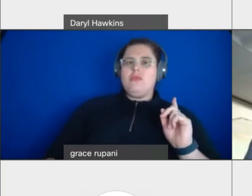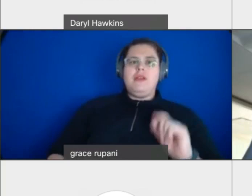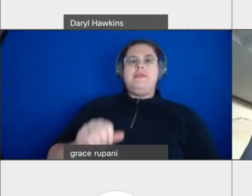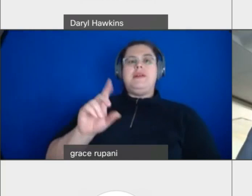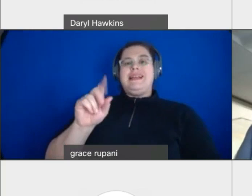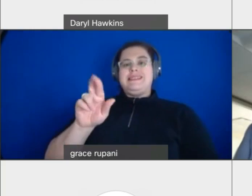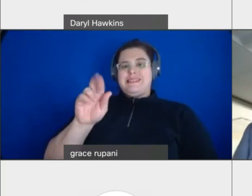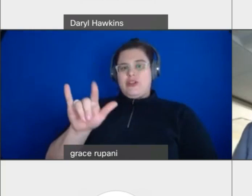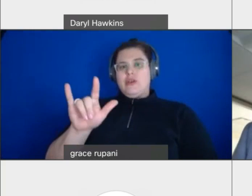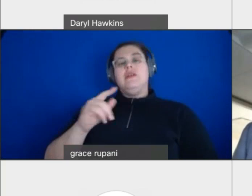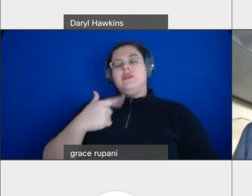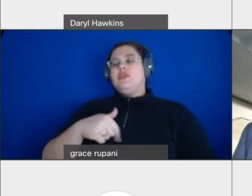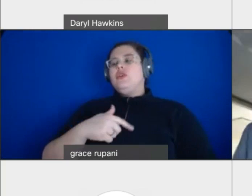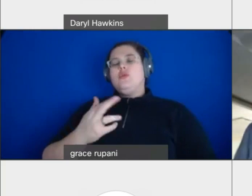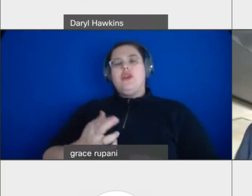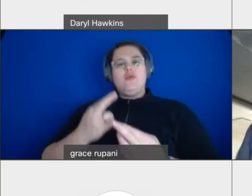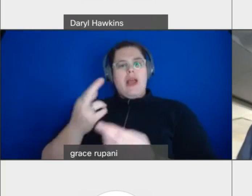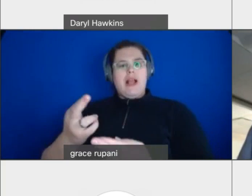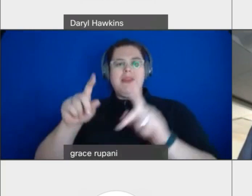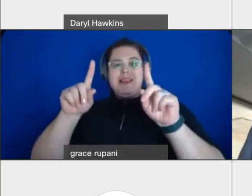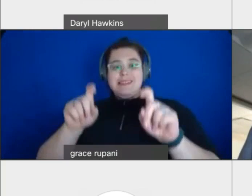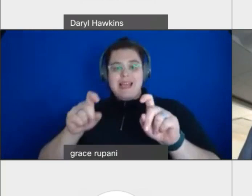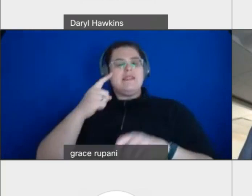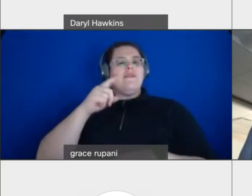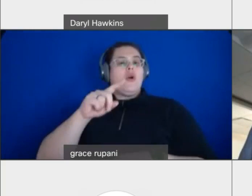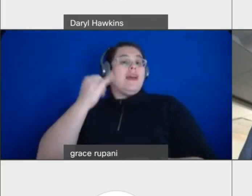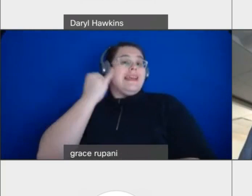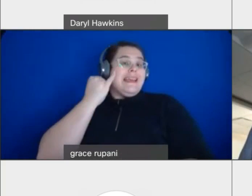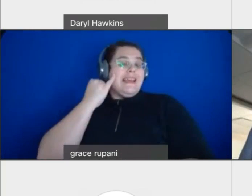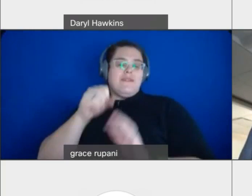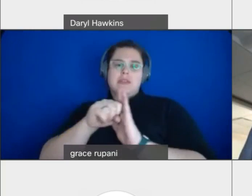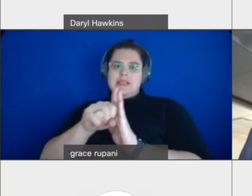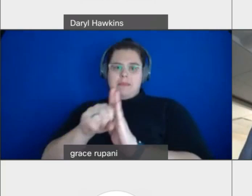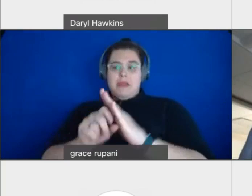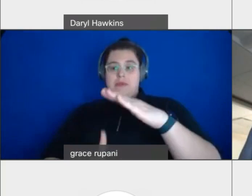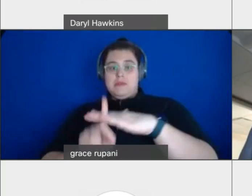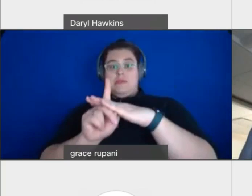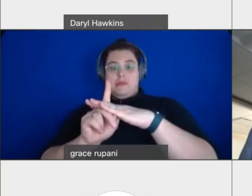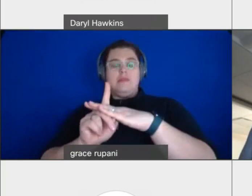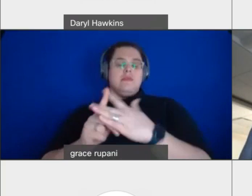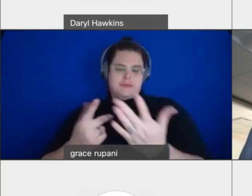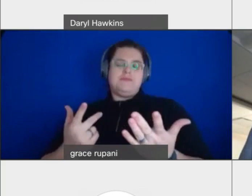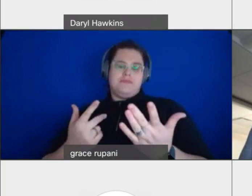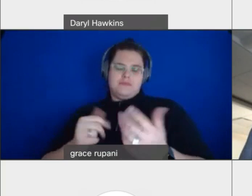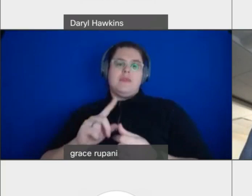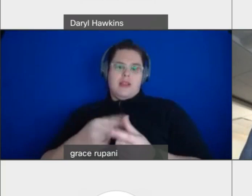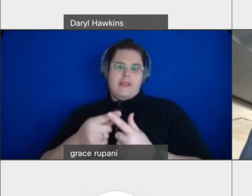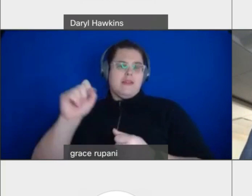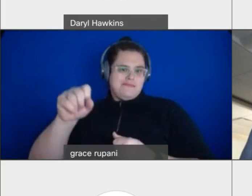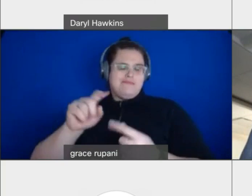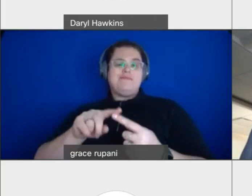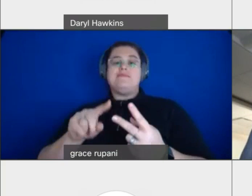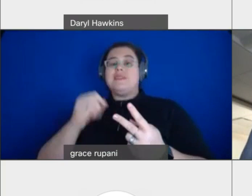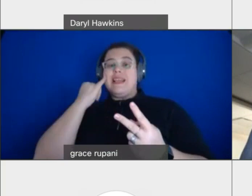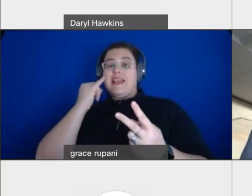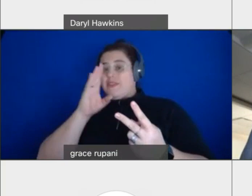same reasons that we were asking you to test them before. One is if they show symptoms. Two, if they've had a direct exposure. That's other times that you